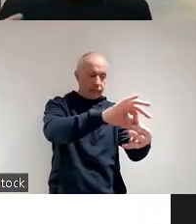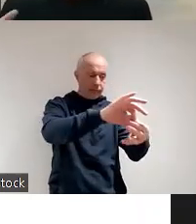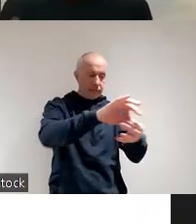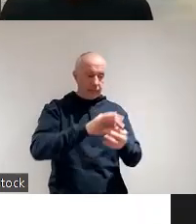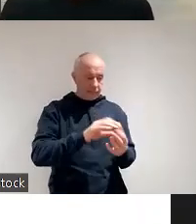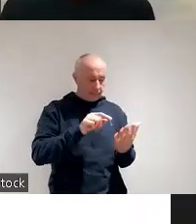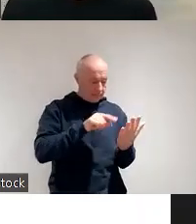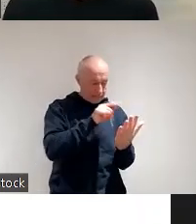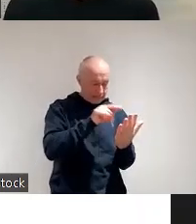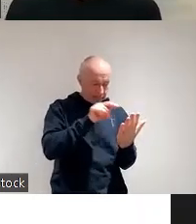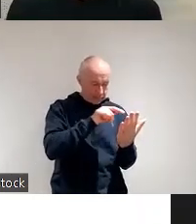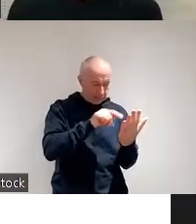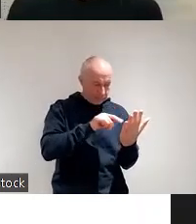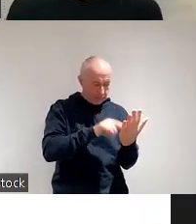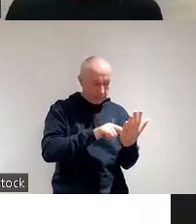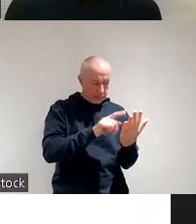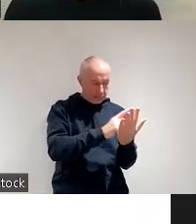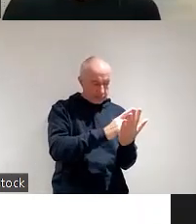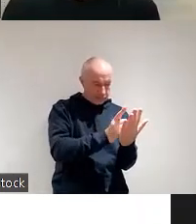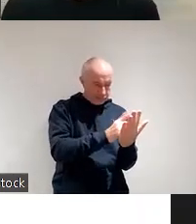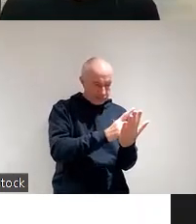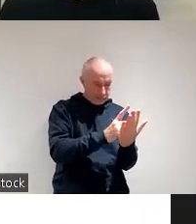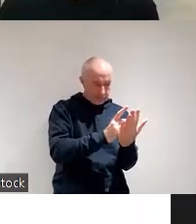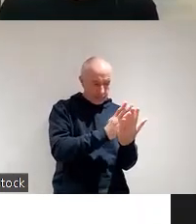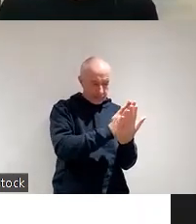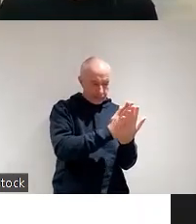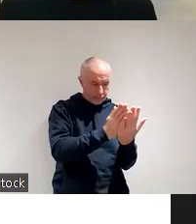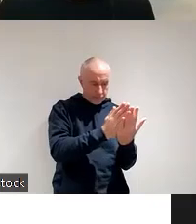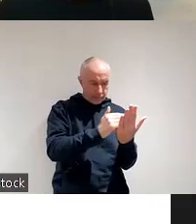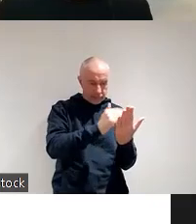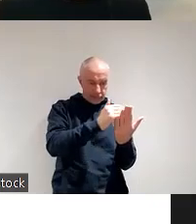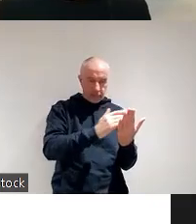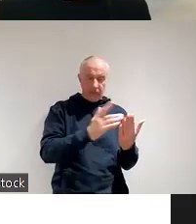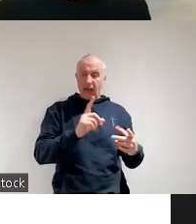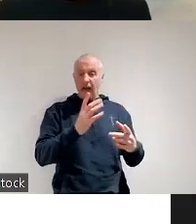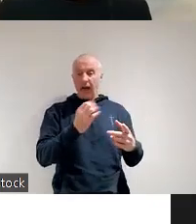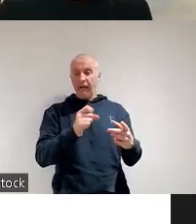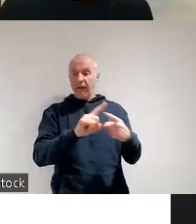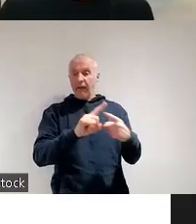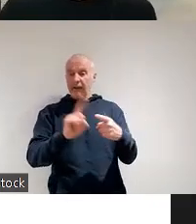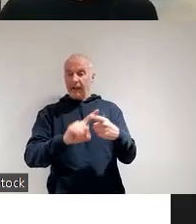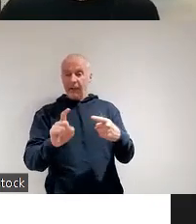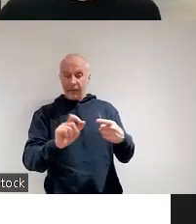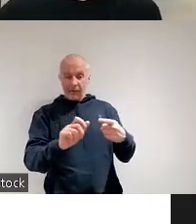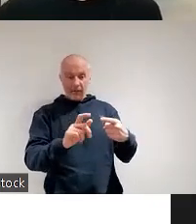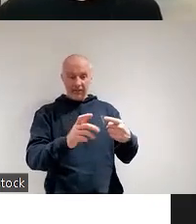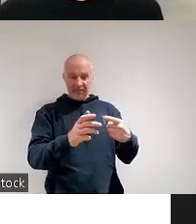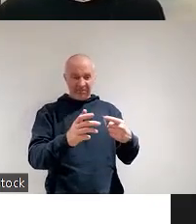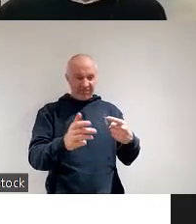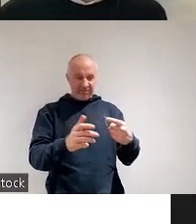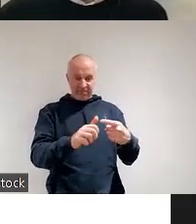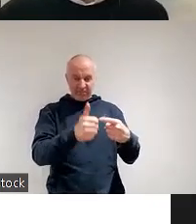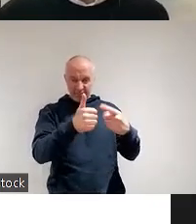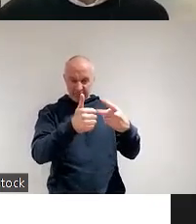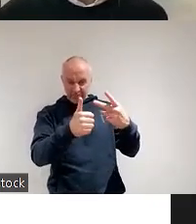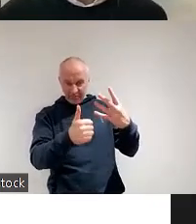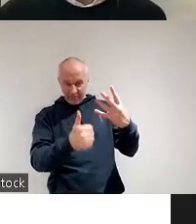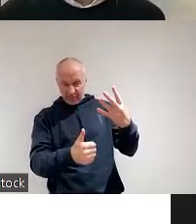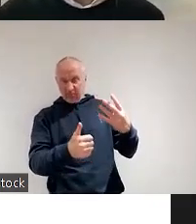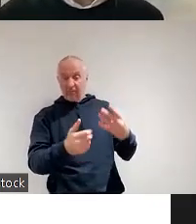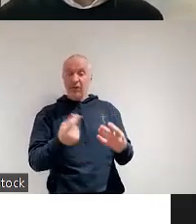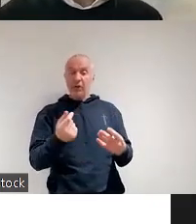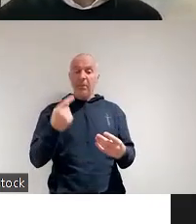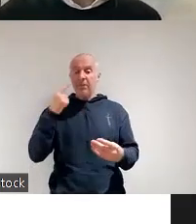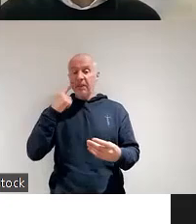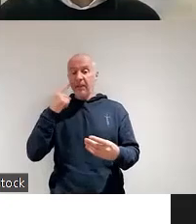But of course, from the company to company, they all have different features. Some of them are very comprehensive. Some of them are relatively simple.